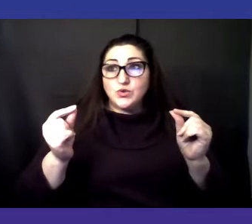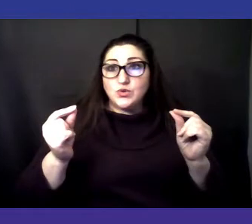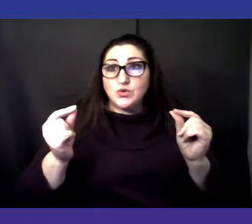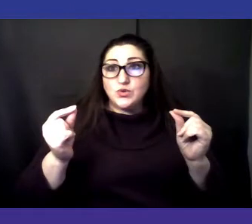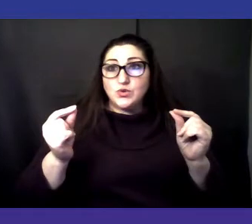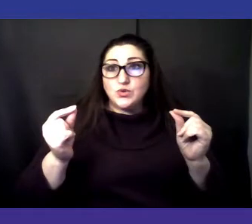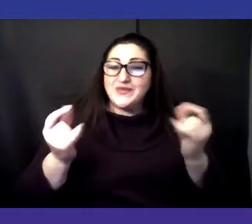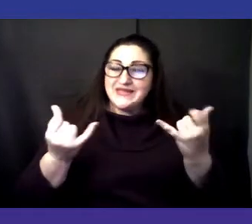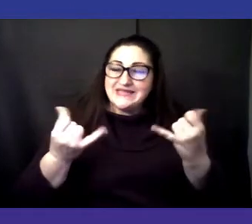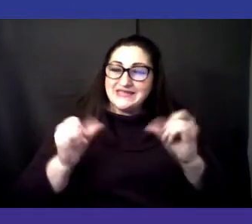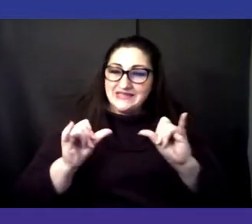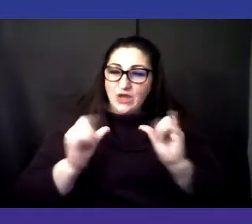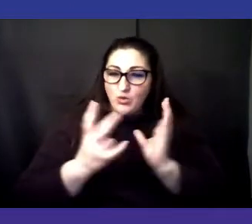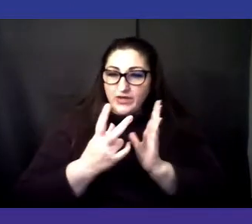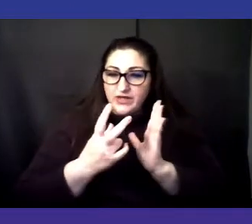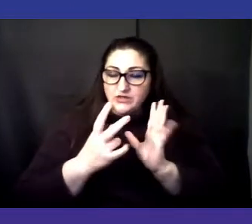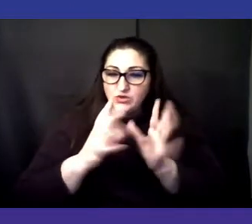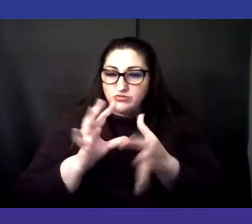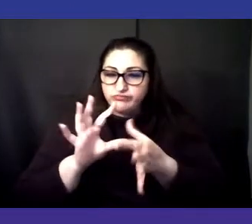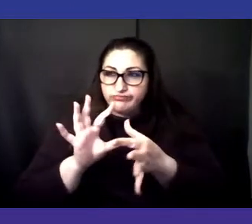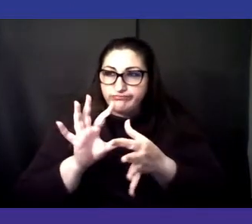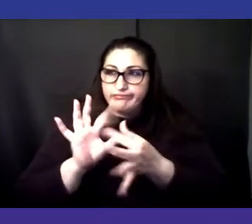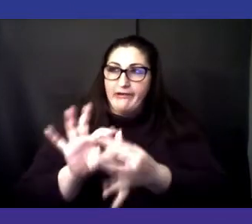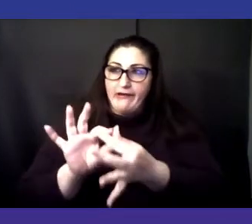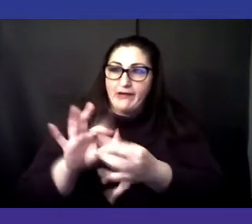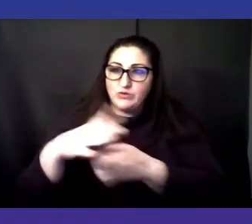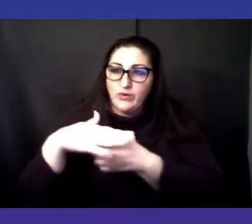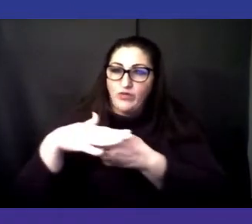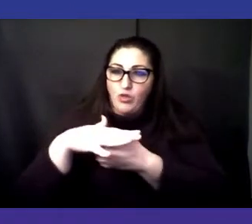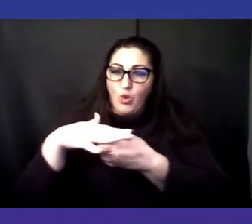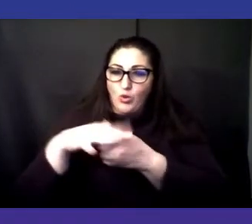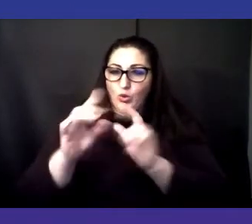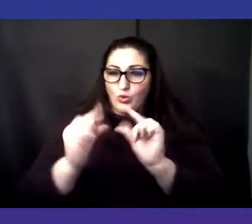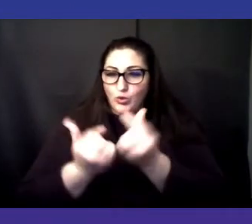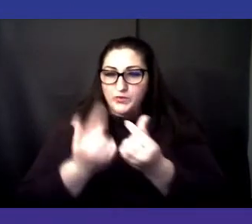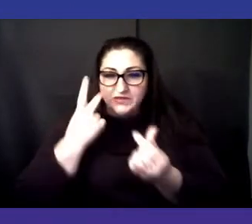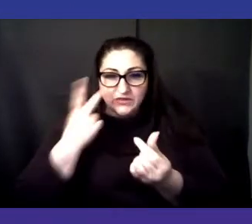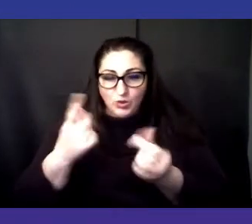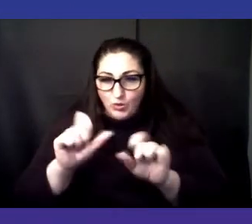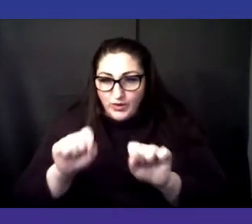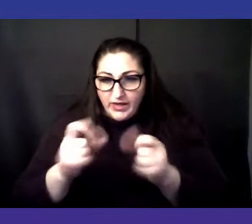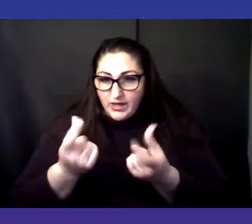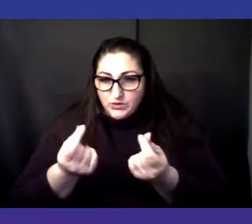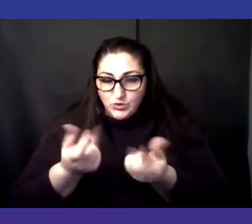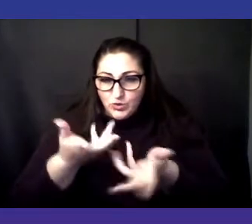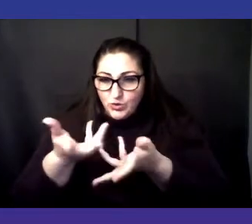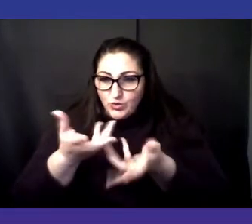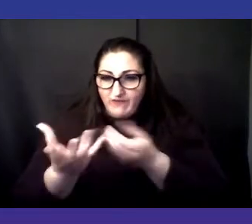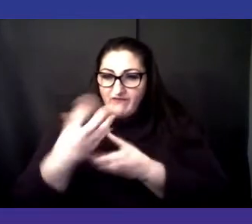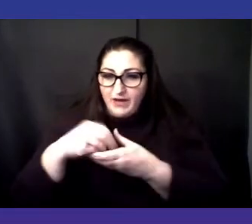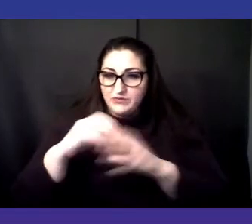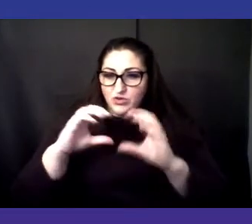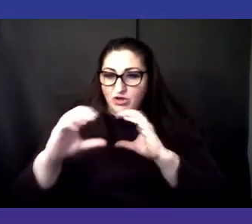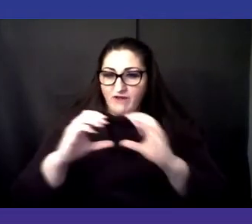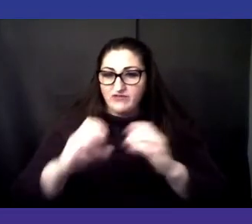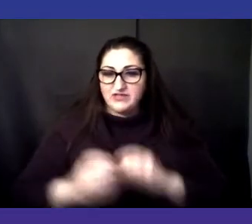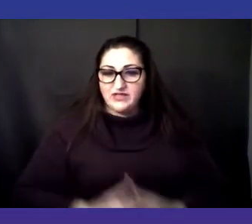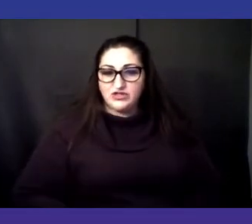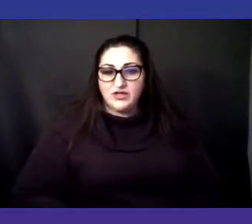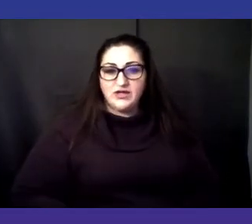that direction. And another thing to me is when I think into my